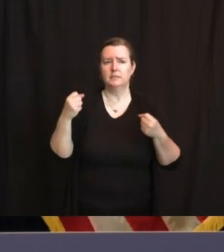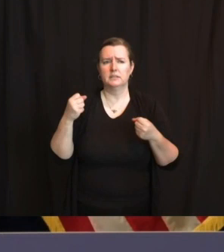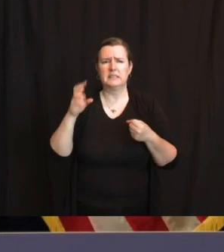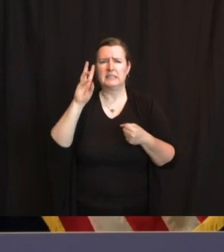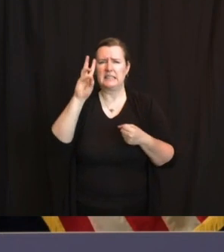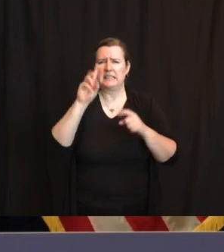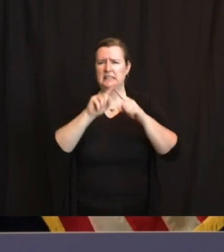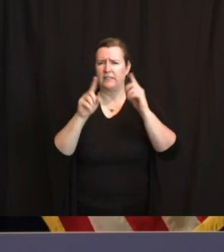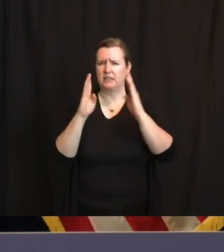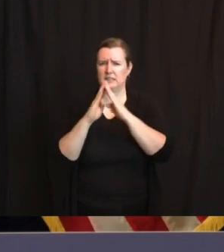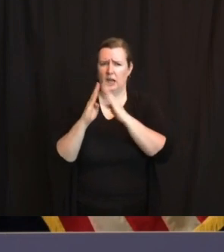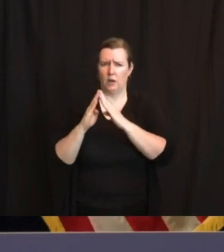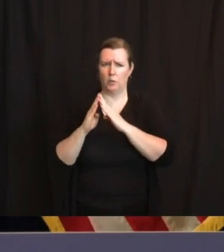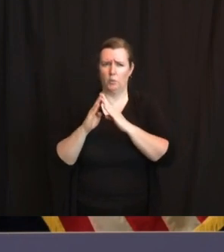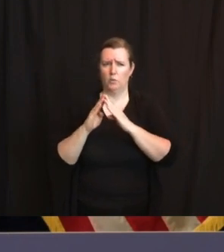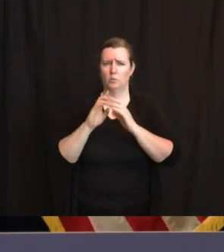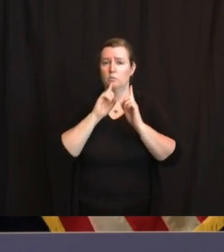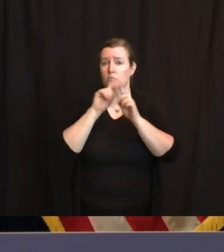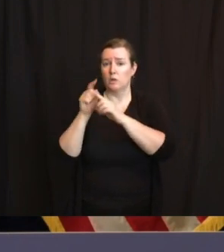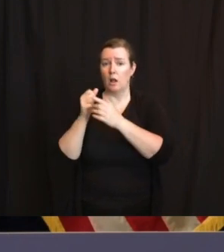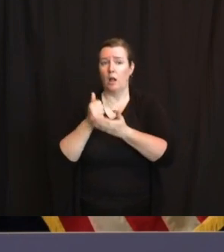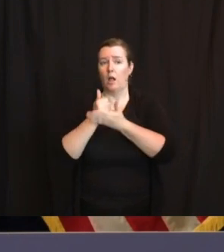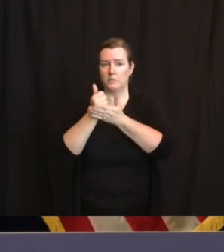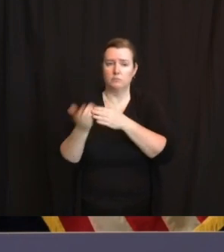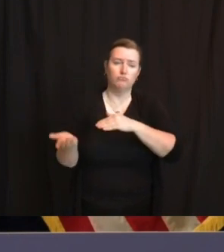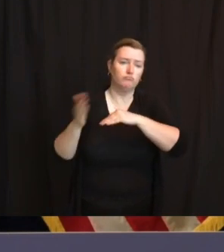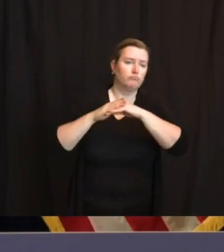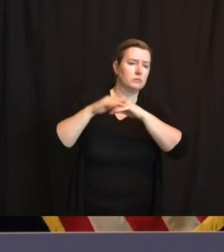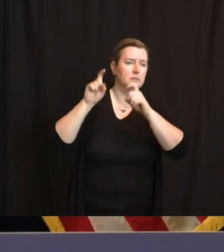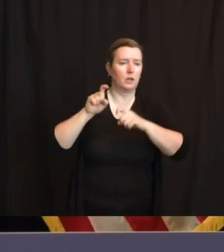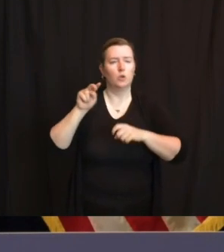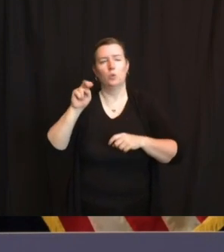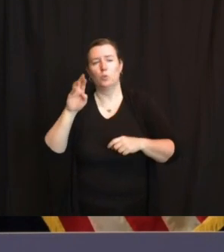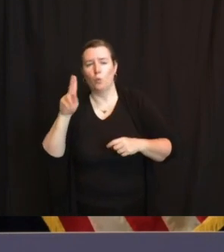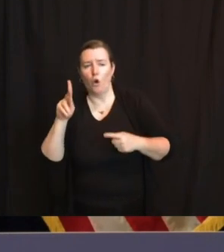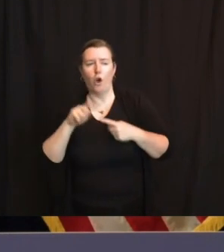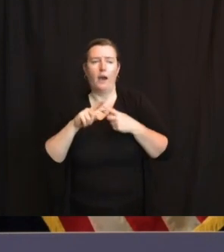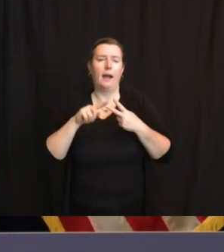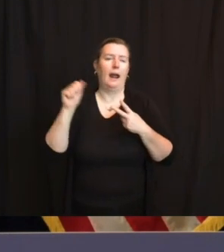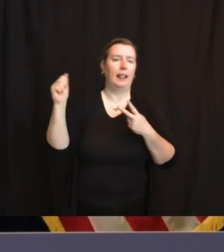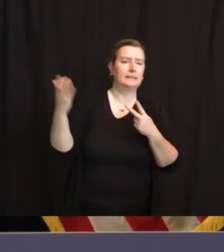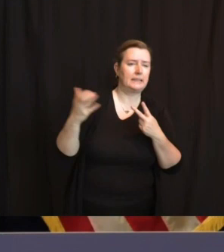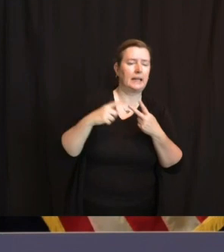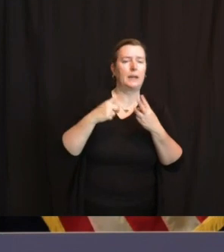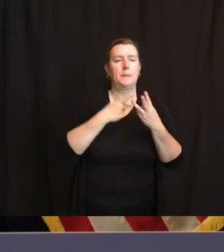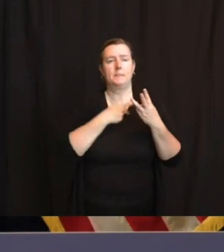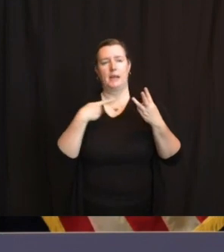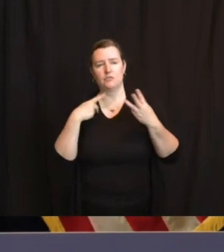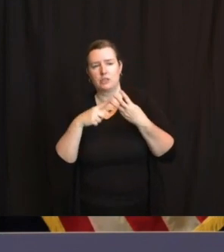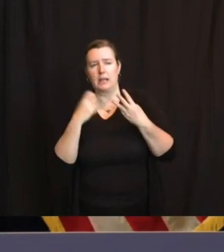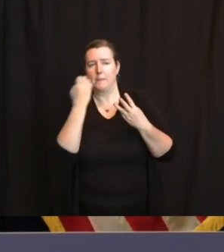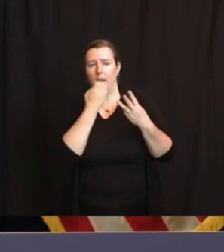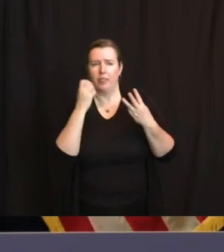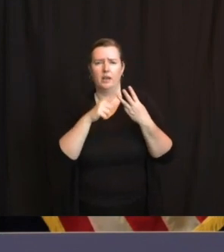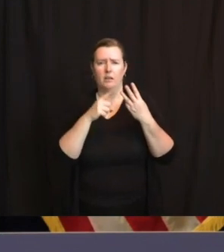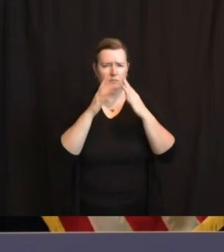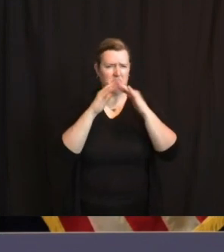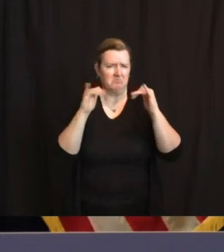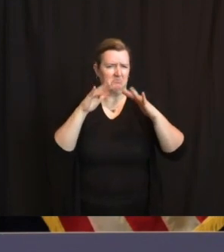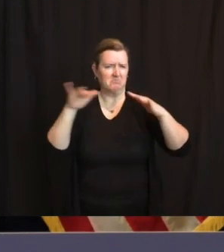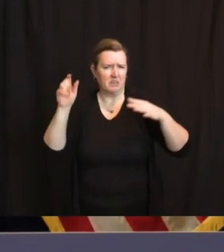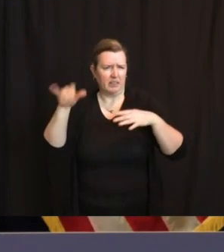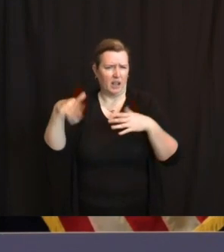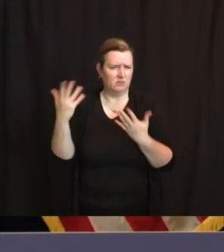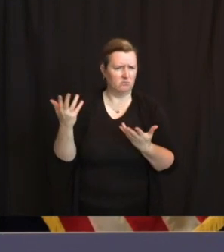practice? Thank you. On the first one, I've not seen the plan. The Morris County Chamber of Commerce is a really robust